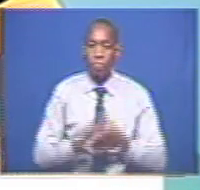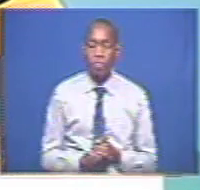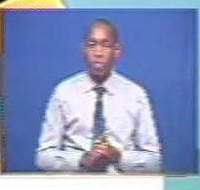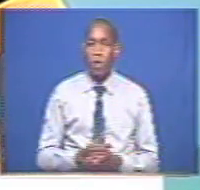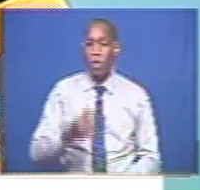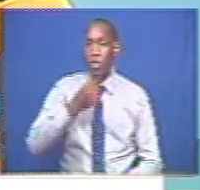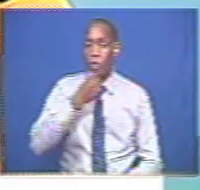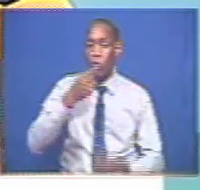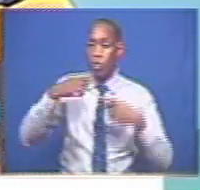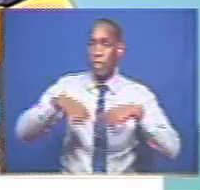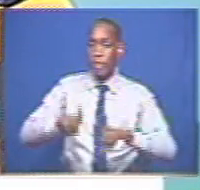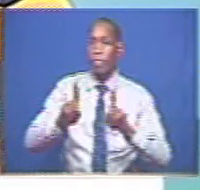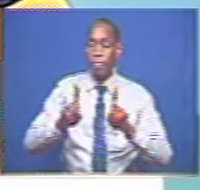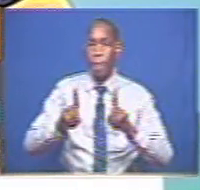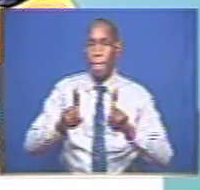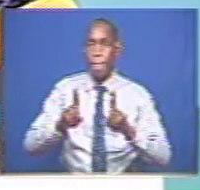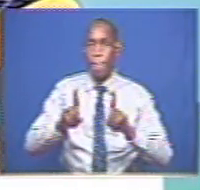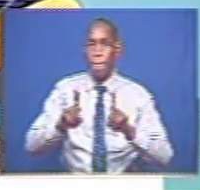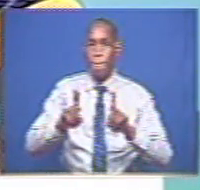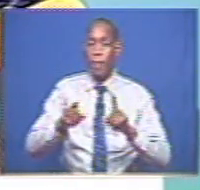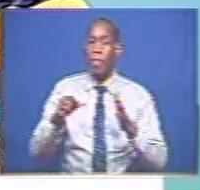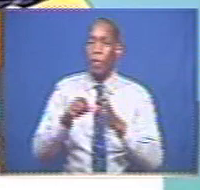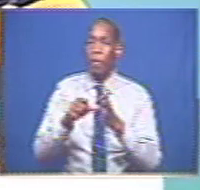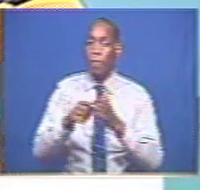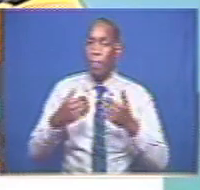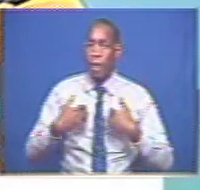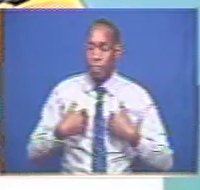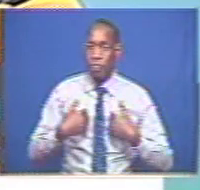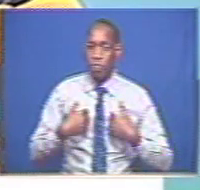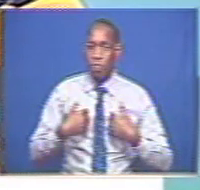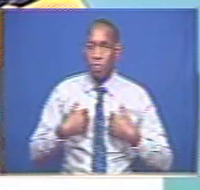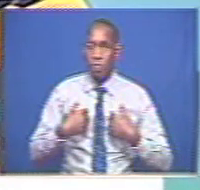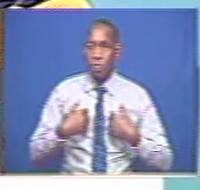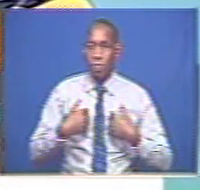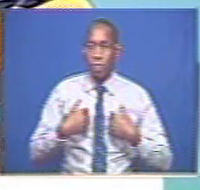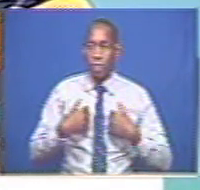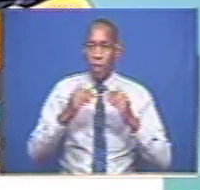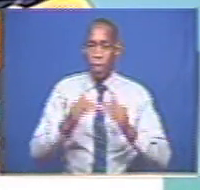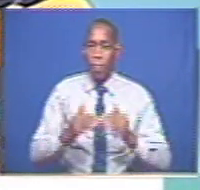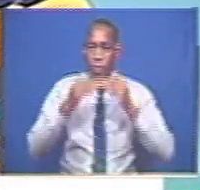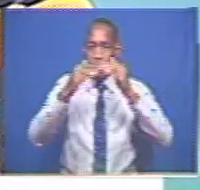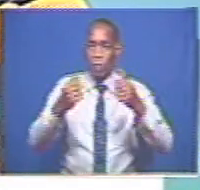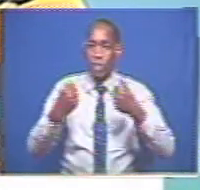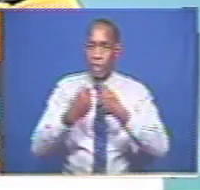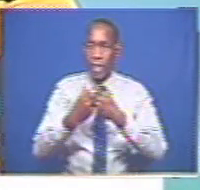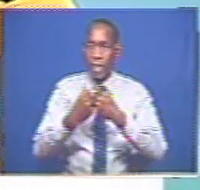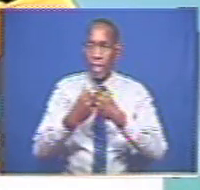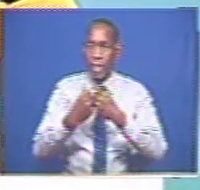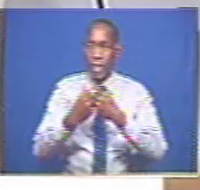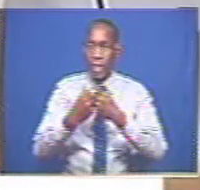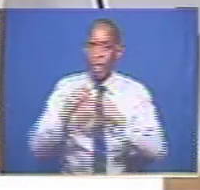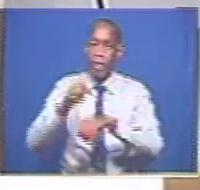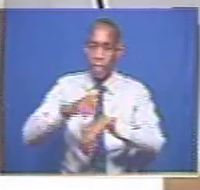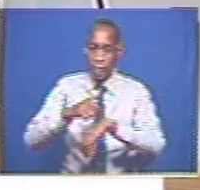Gourmet themselves are quite troubled because they've kept responding this match a couple of times. Now it's finally